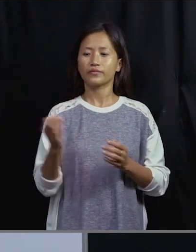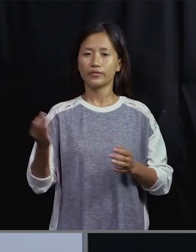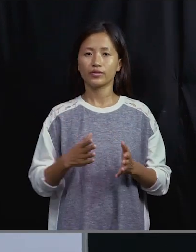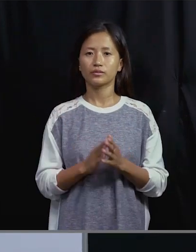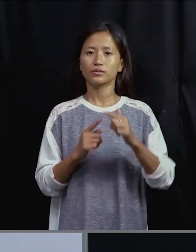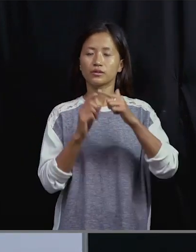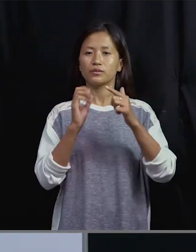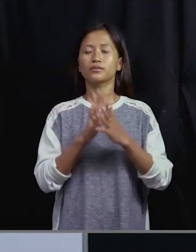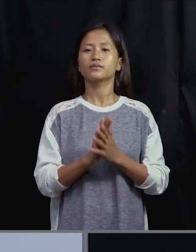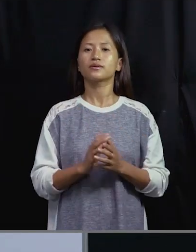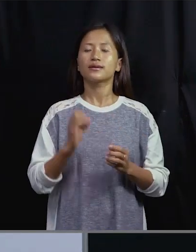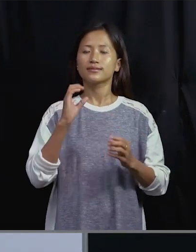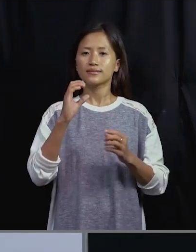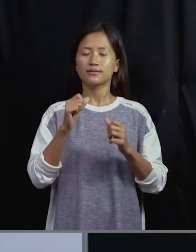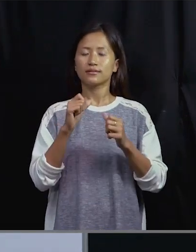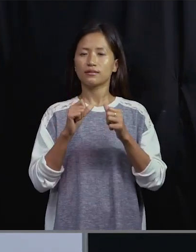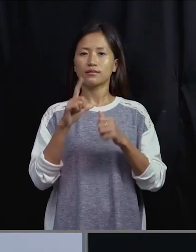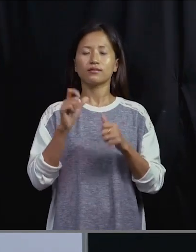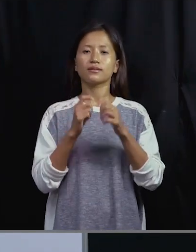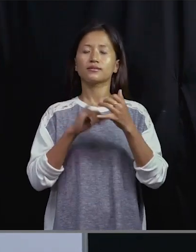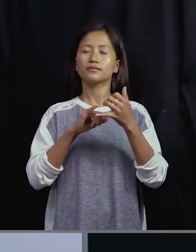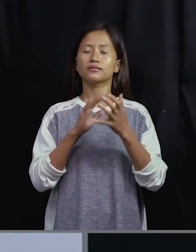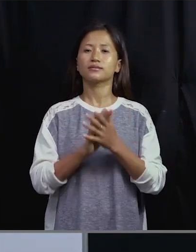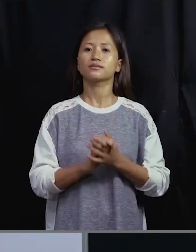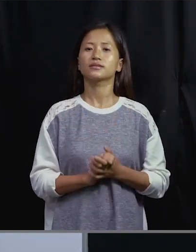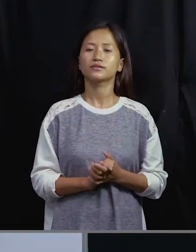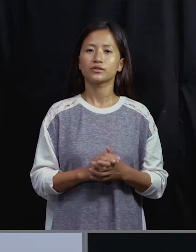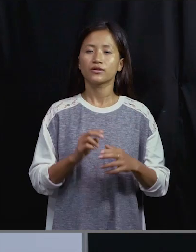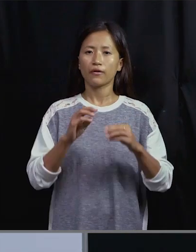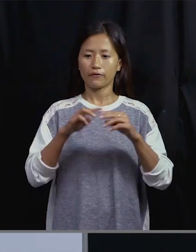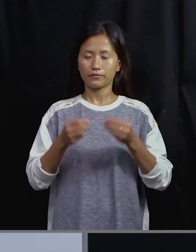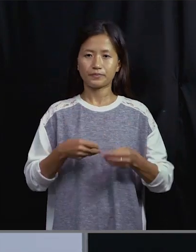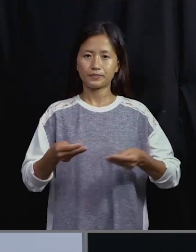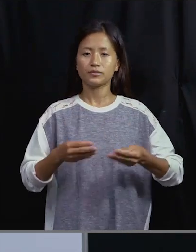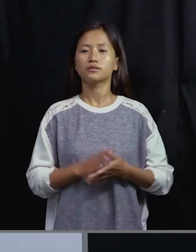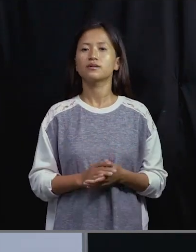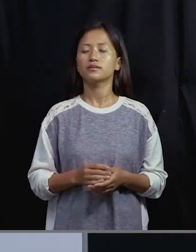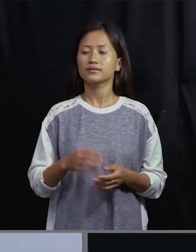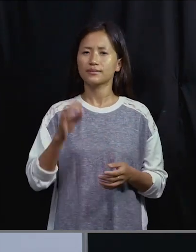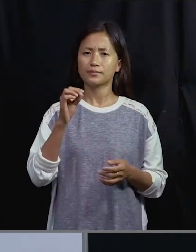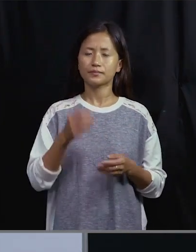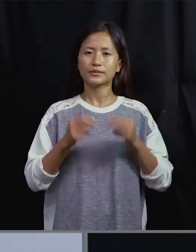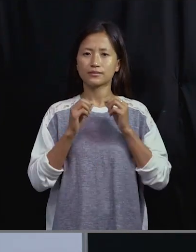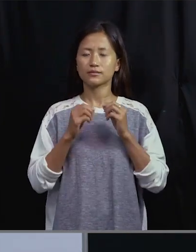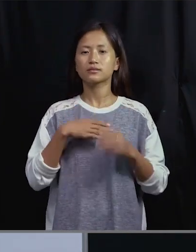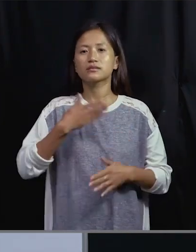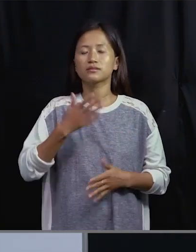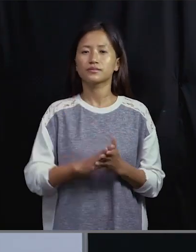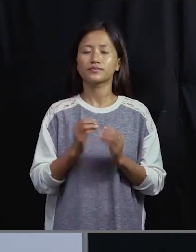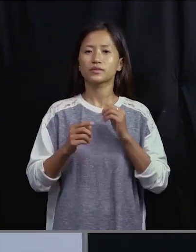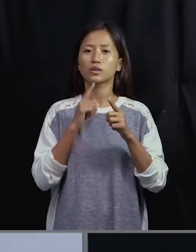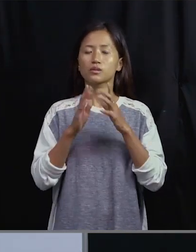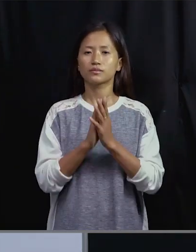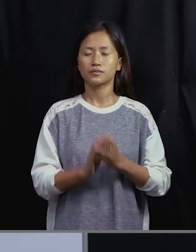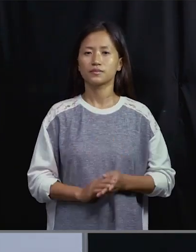is classifications of business activities, isn't it? So I will just again explain to you a little bit about this classifications of